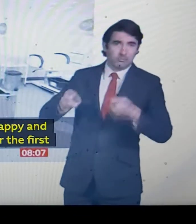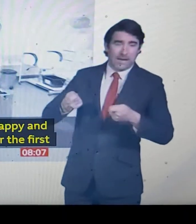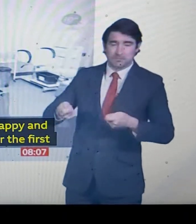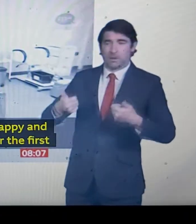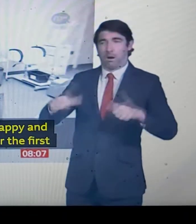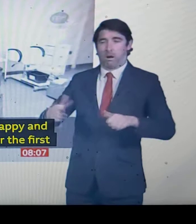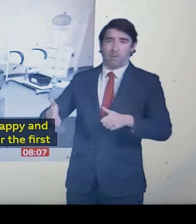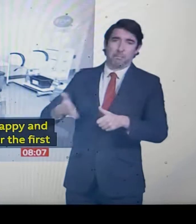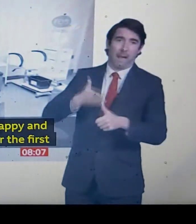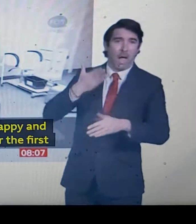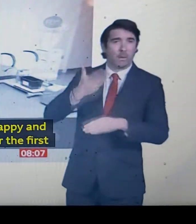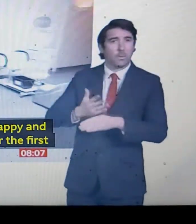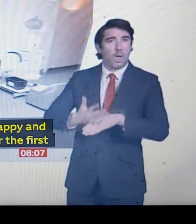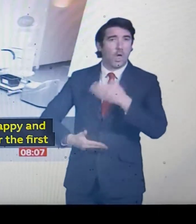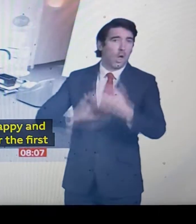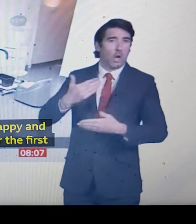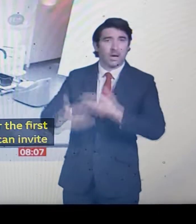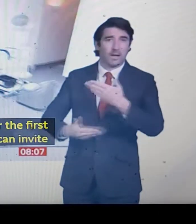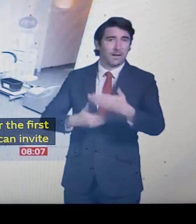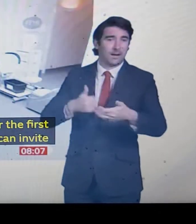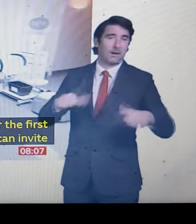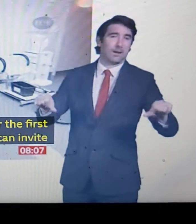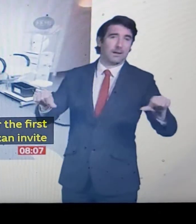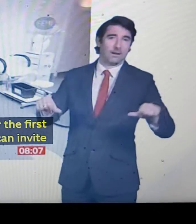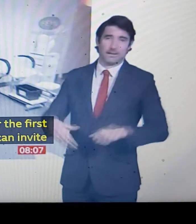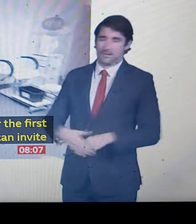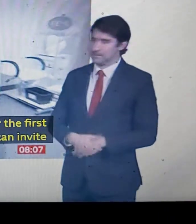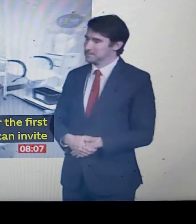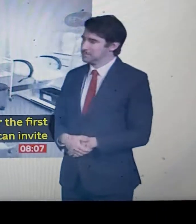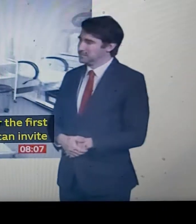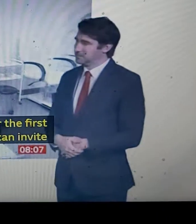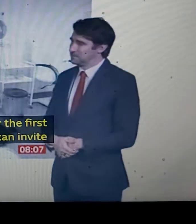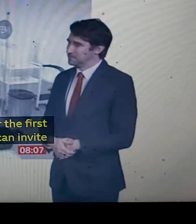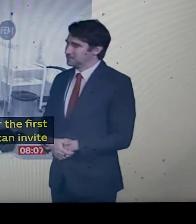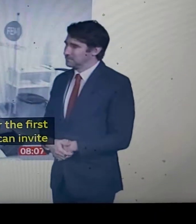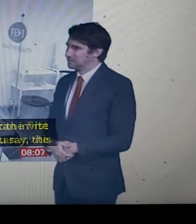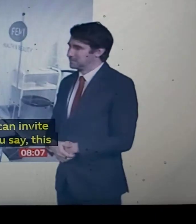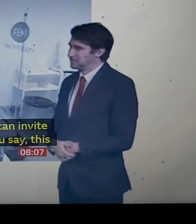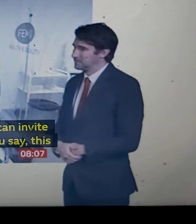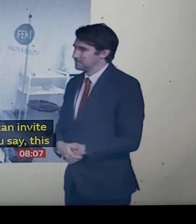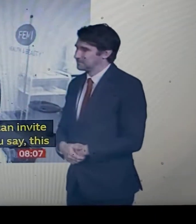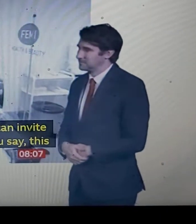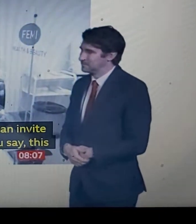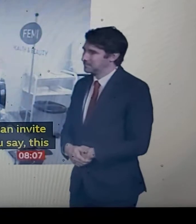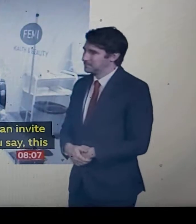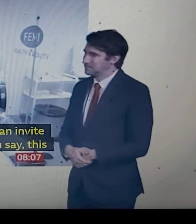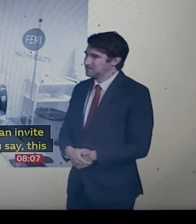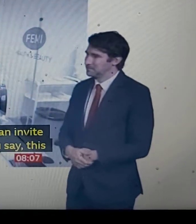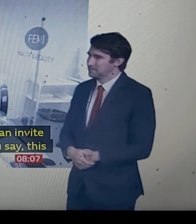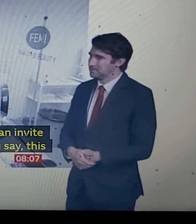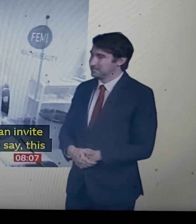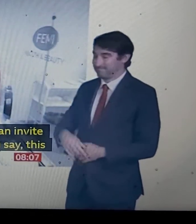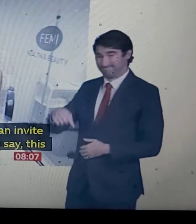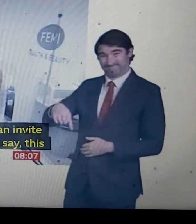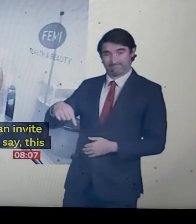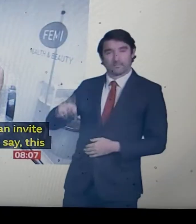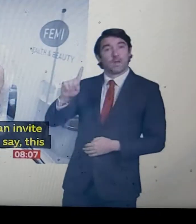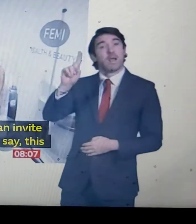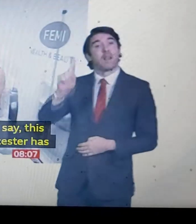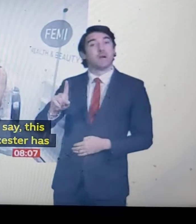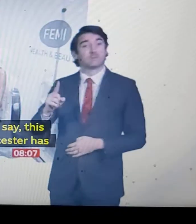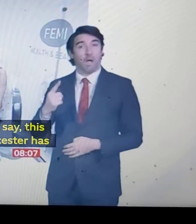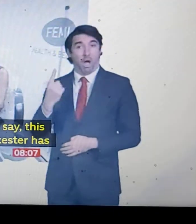Good morning, welcome to BBC News. I'm Victoria Derbyshire. Here are the headlines. A big increase in coronavirus testing across the country. The Office for National